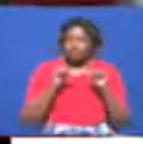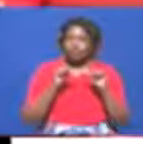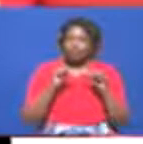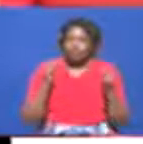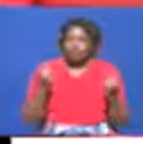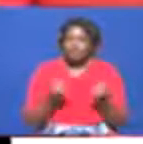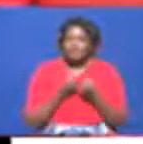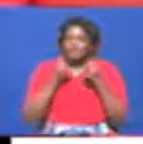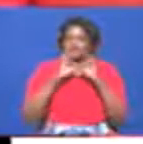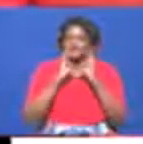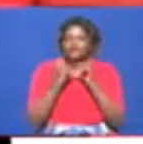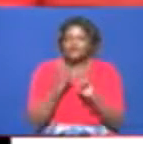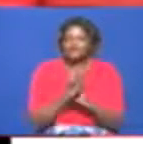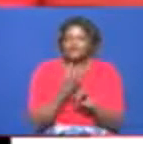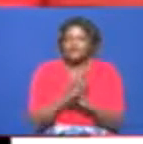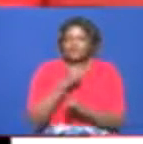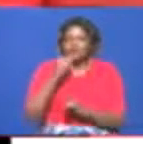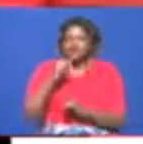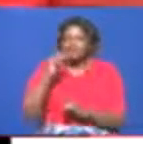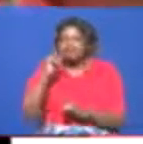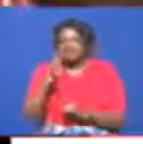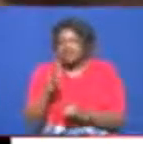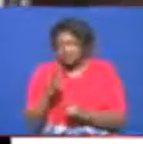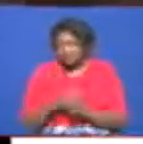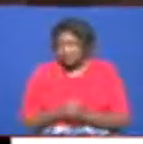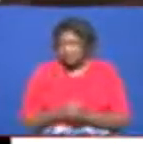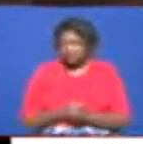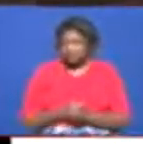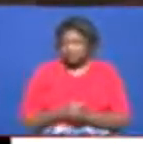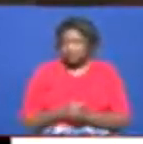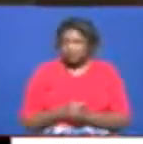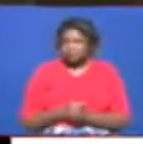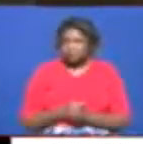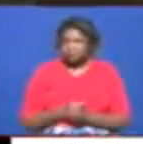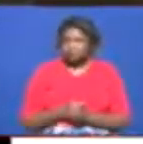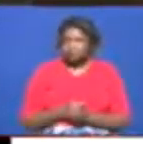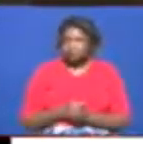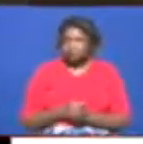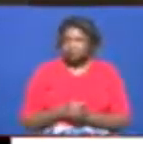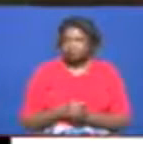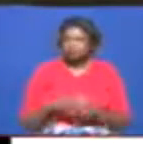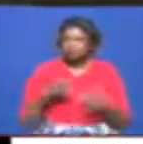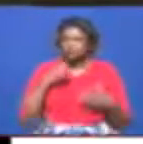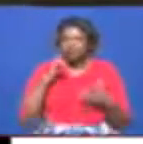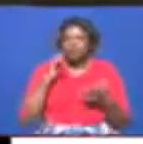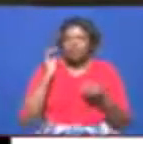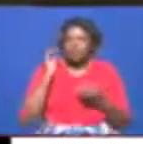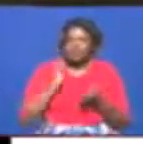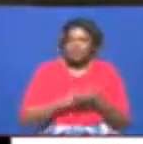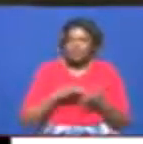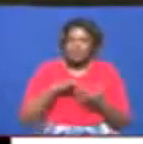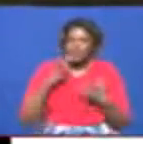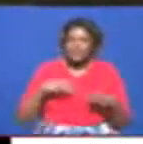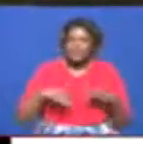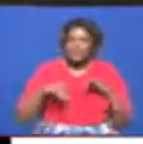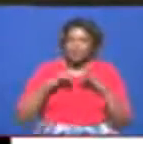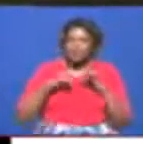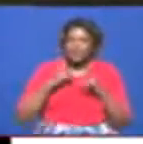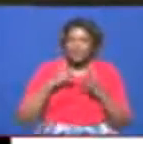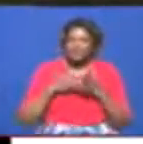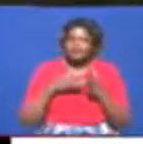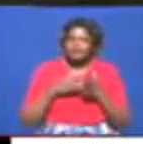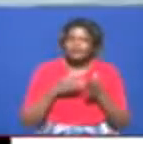families, gender-based violence survivors like Marie can only hope more people speak out against what many now call